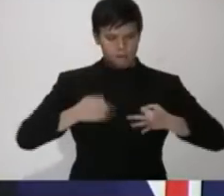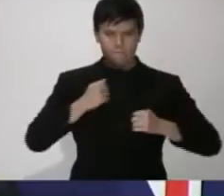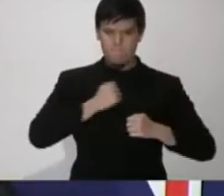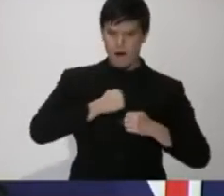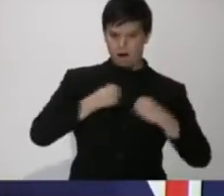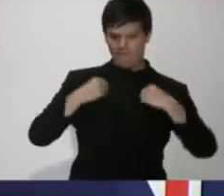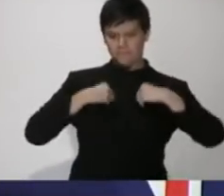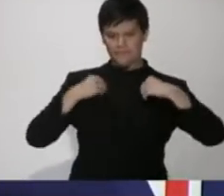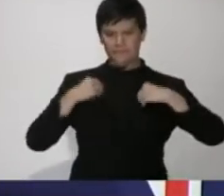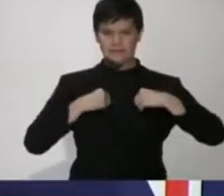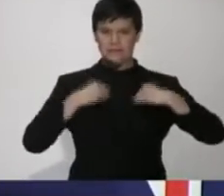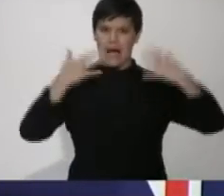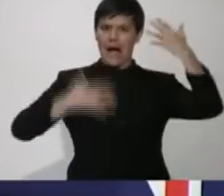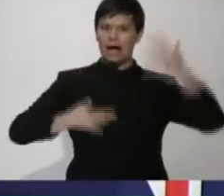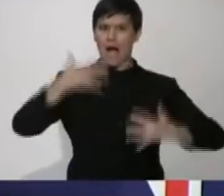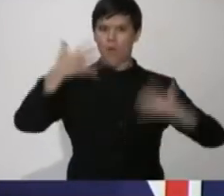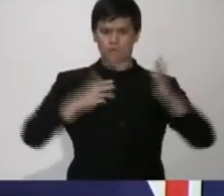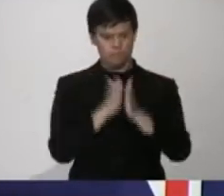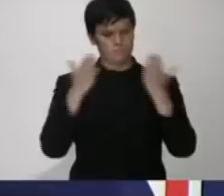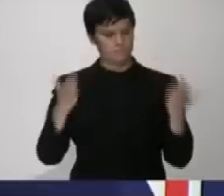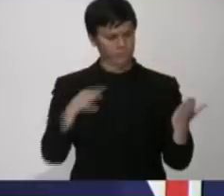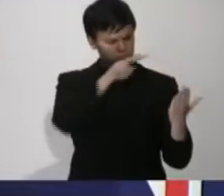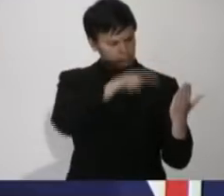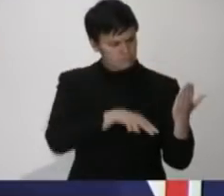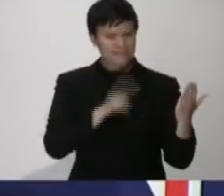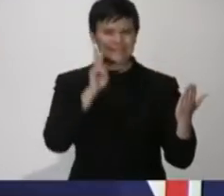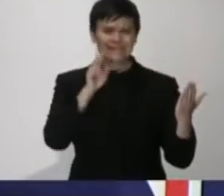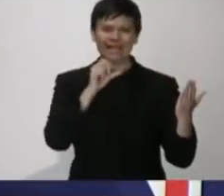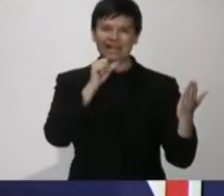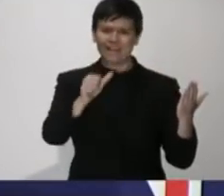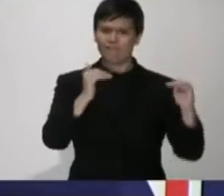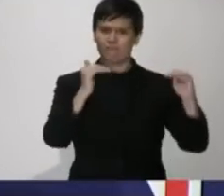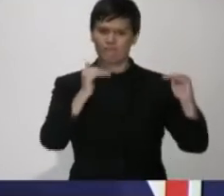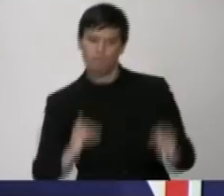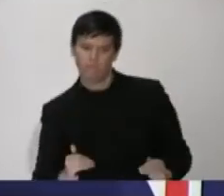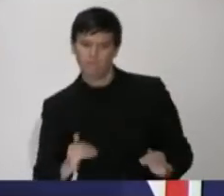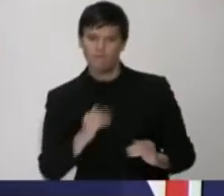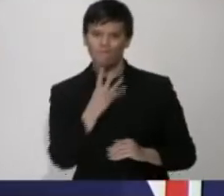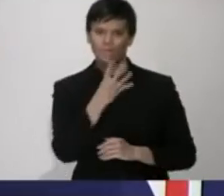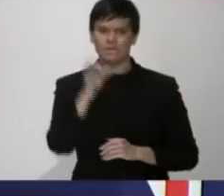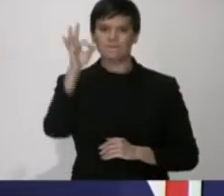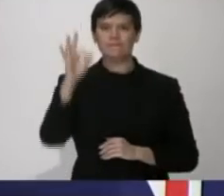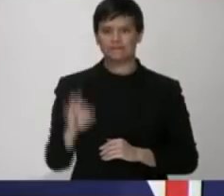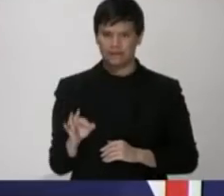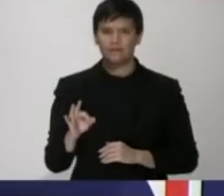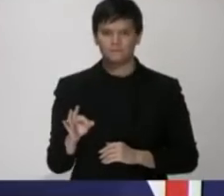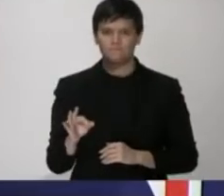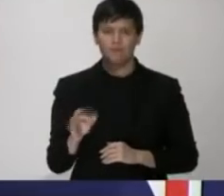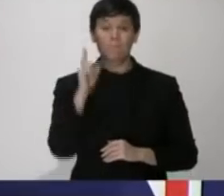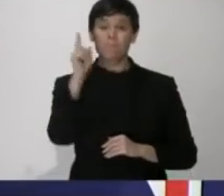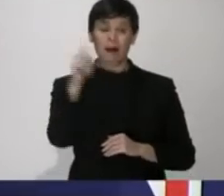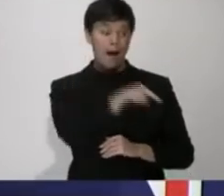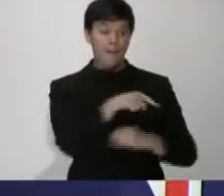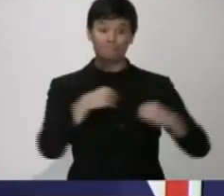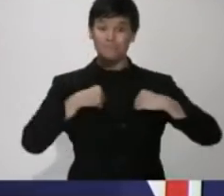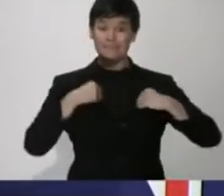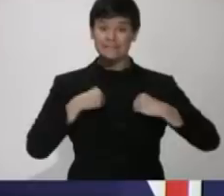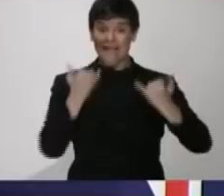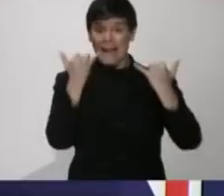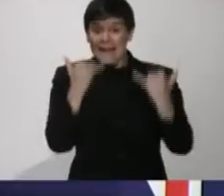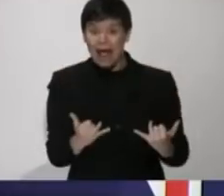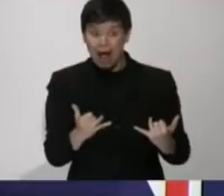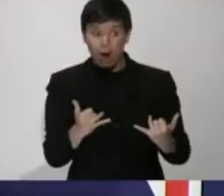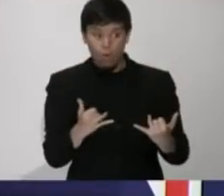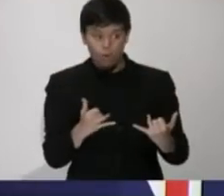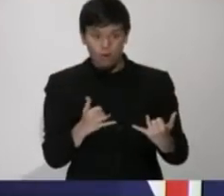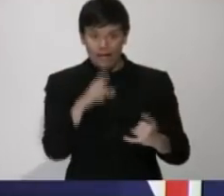made, that this can be both in the current term, but it also can look prospectively forward to that date. So for those suppliers who, as you say,